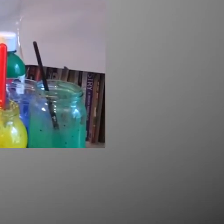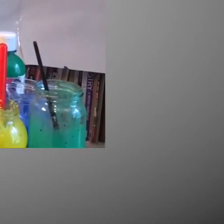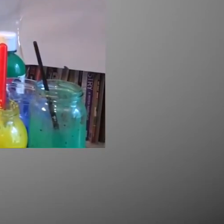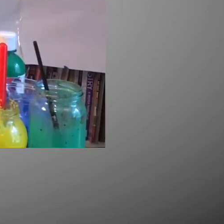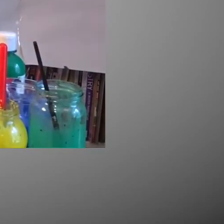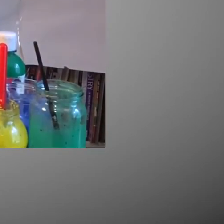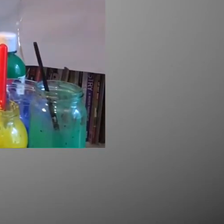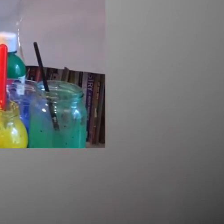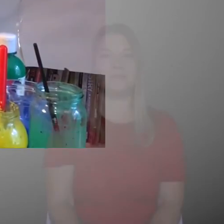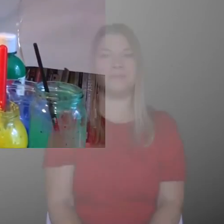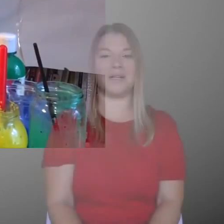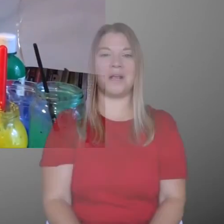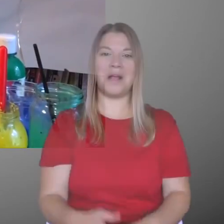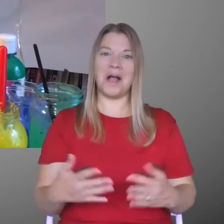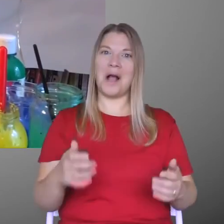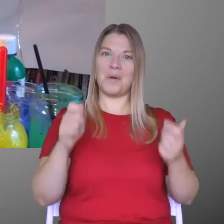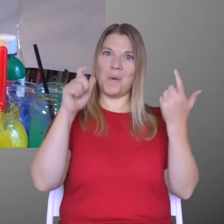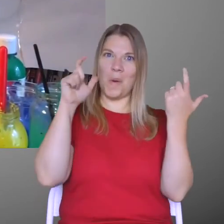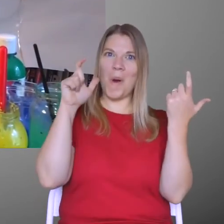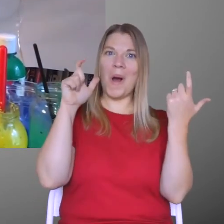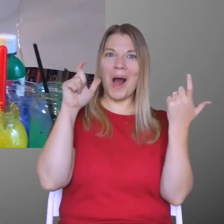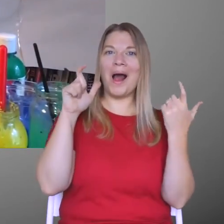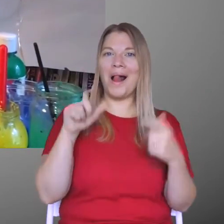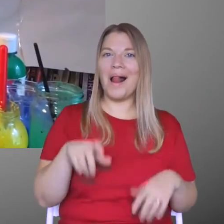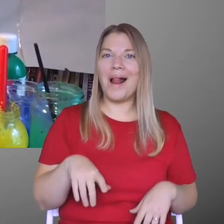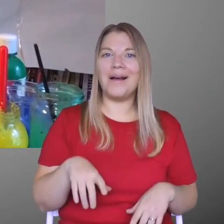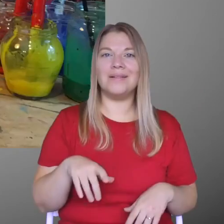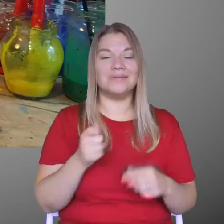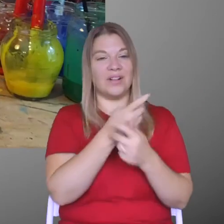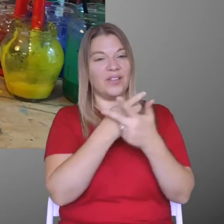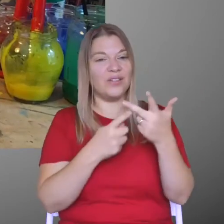Oh, this one's turned out pretty cool. The mixture of all three techniques.